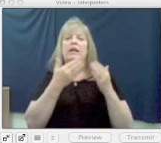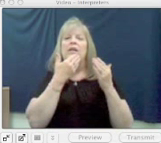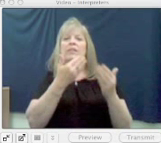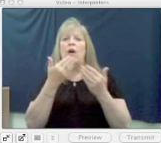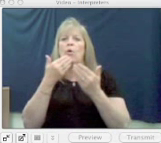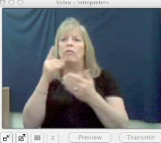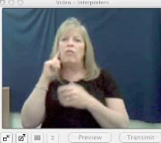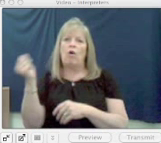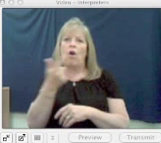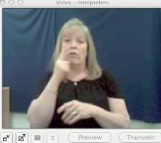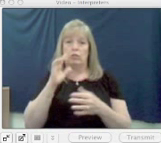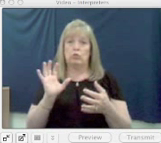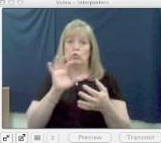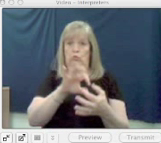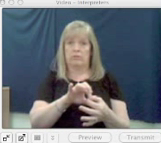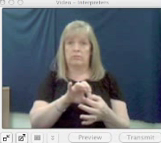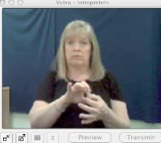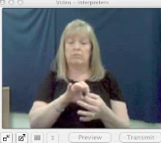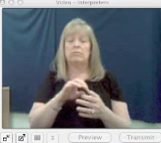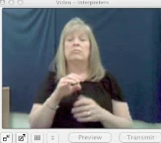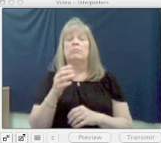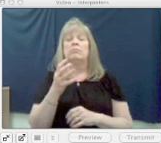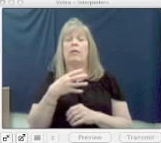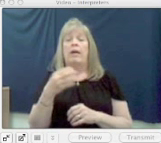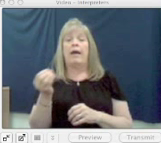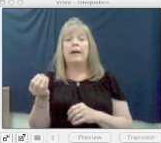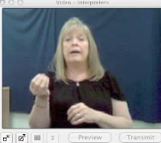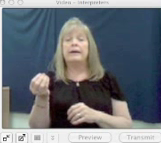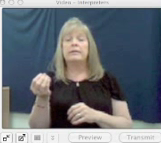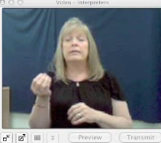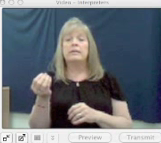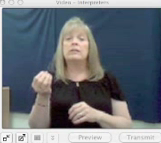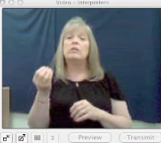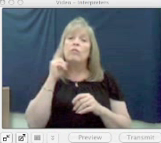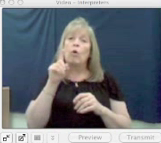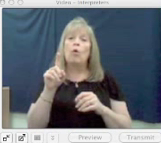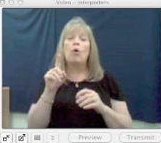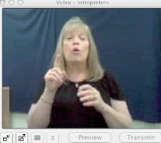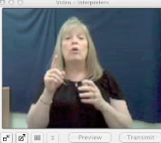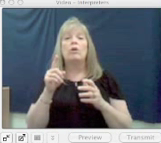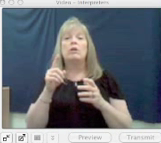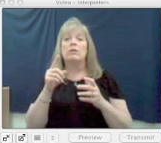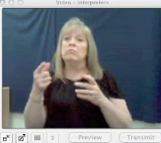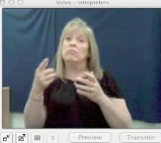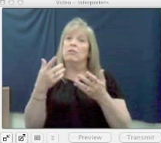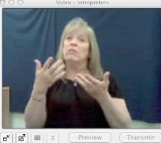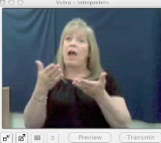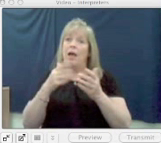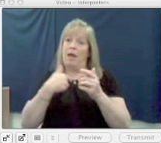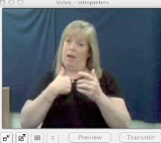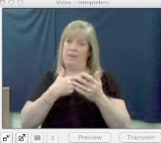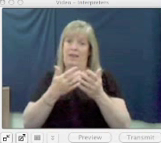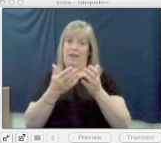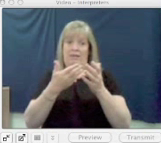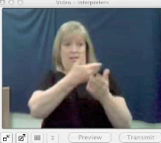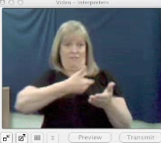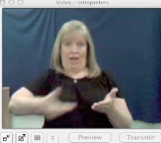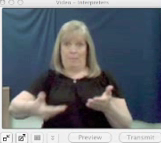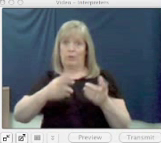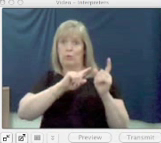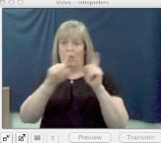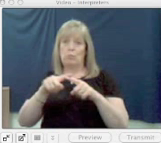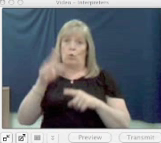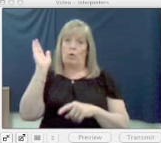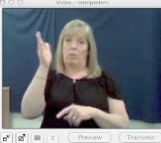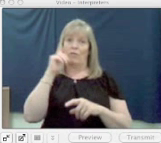joining and for being asked and invited to present for these webinar